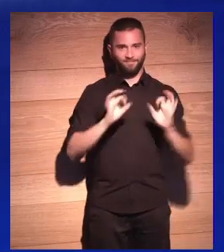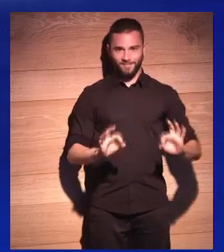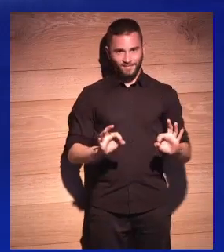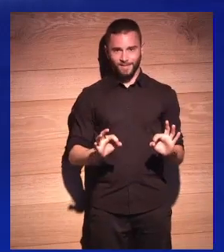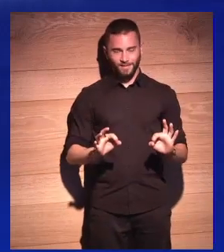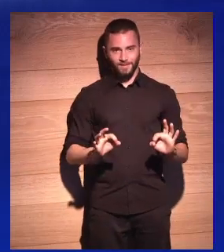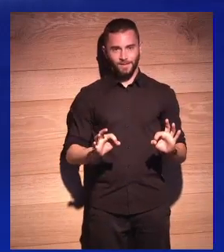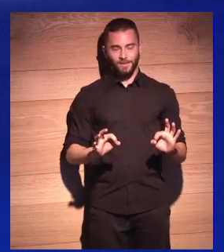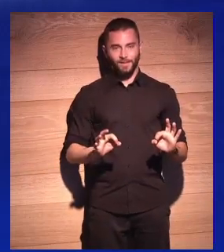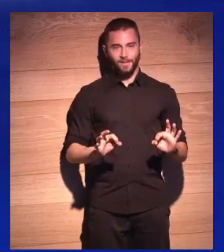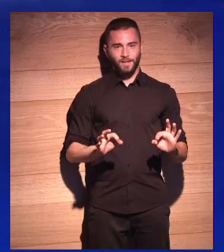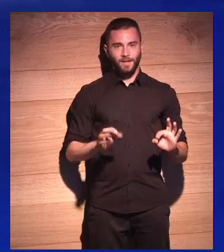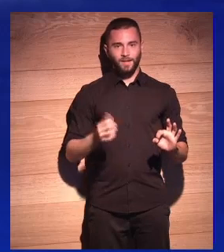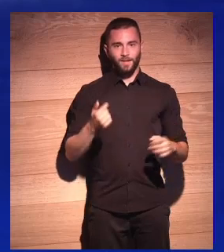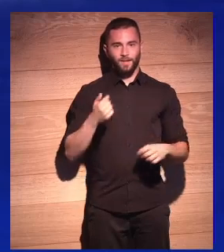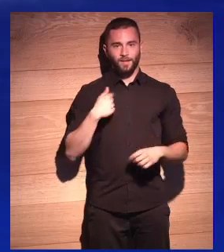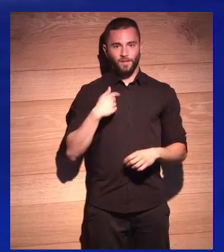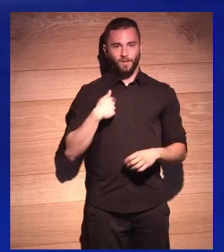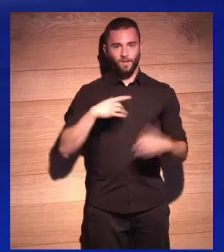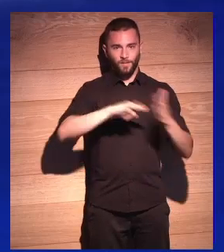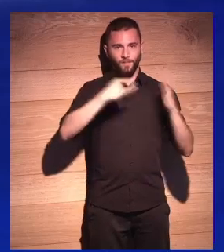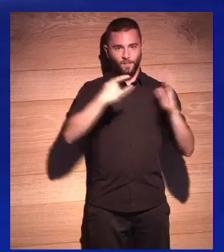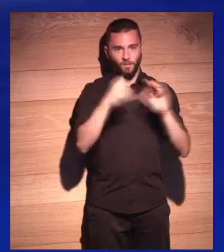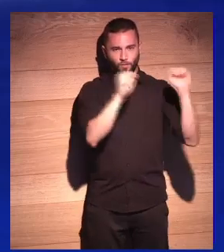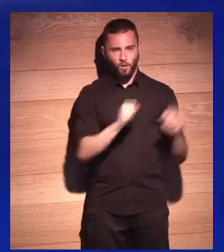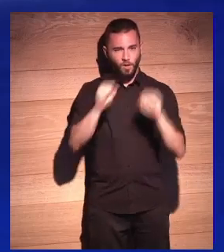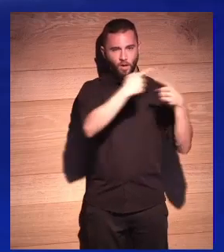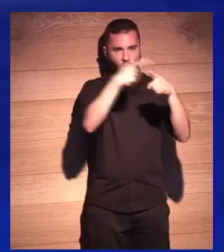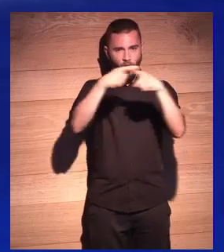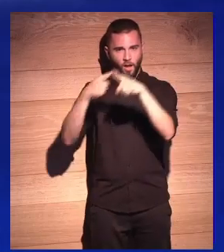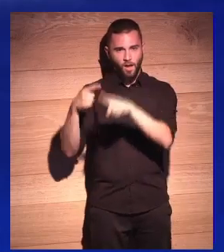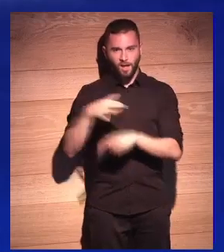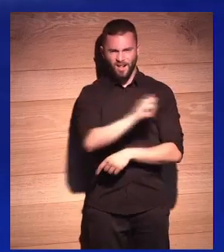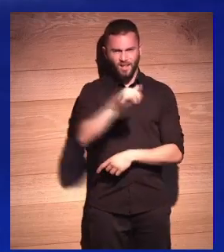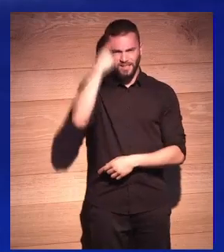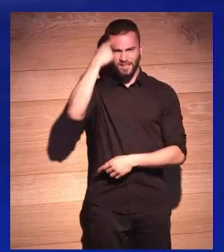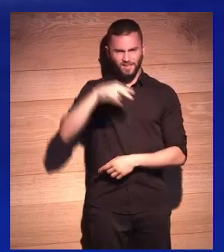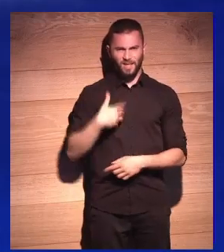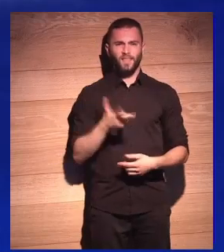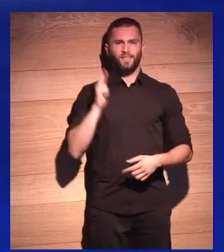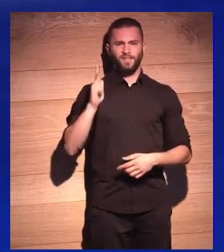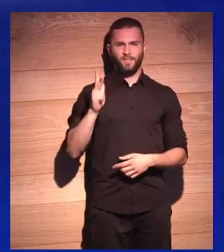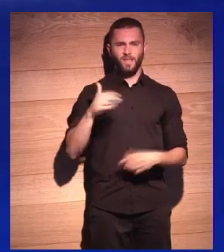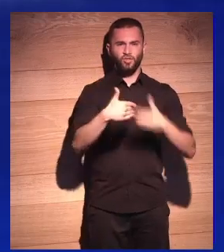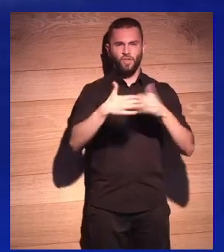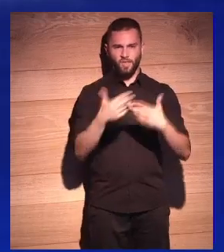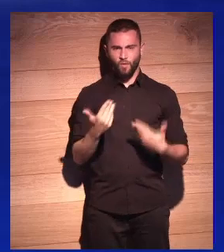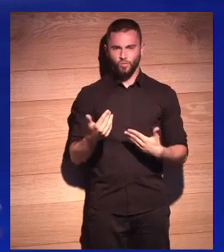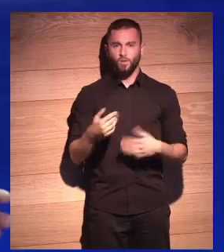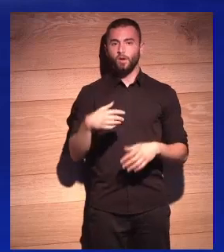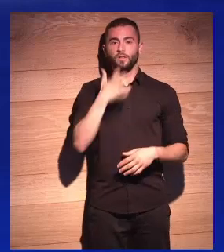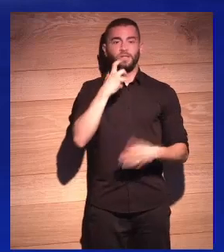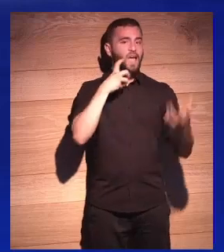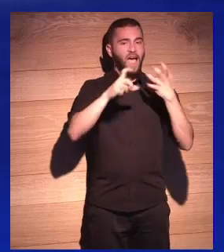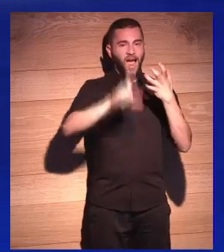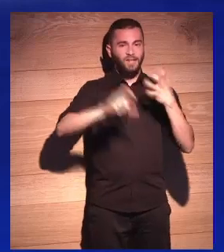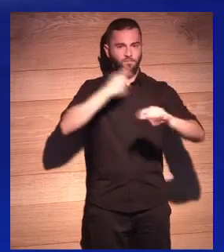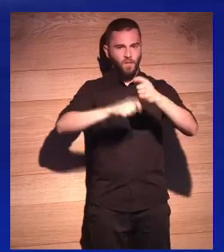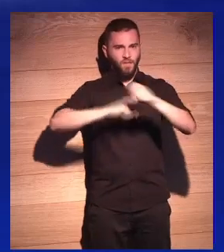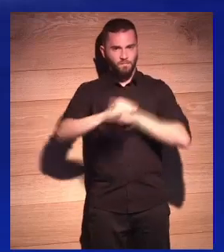So you have to fight this. I know there are a lot of methods of protection of industrial property rights,